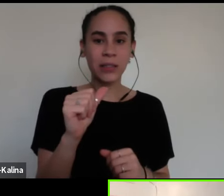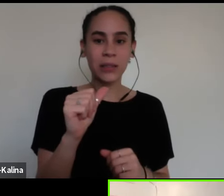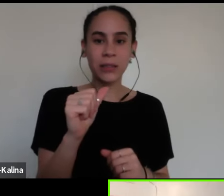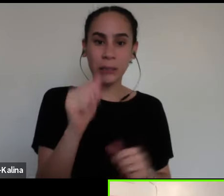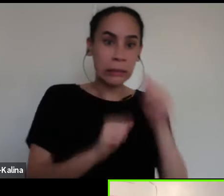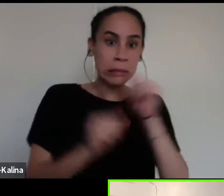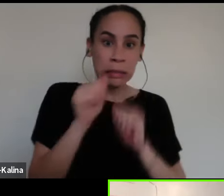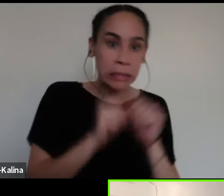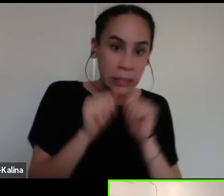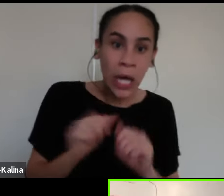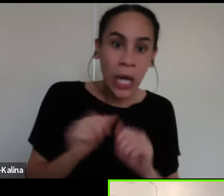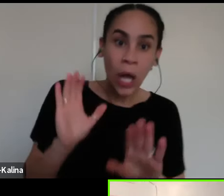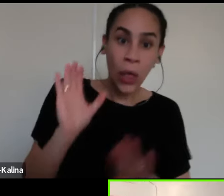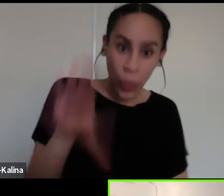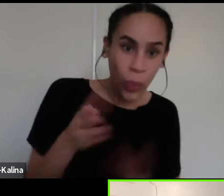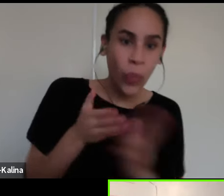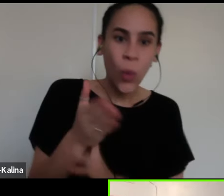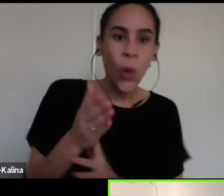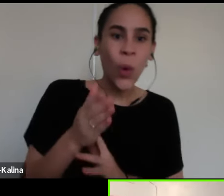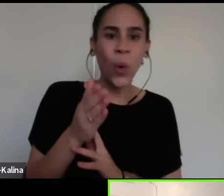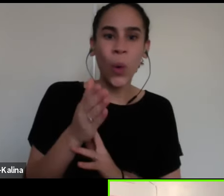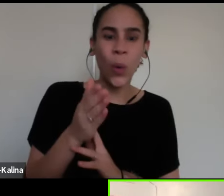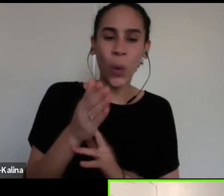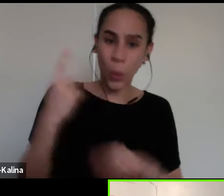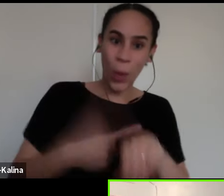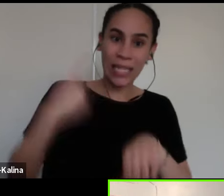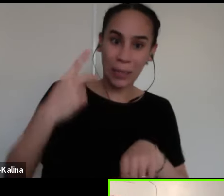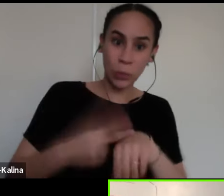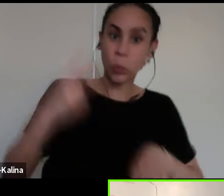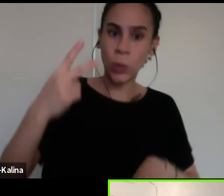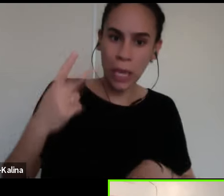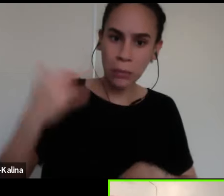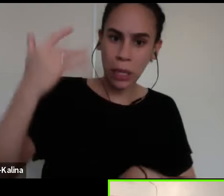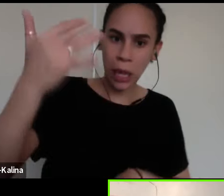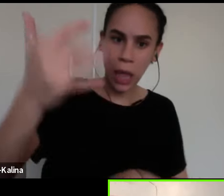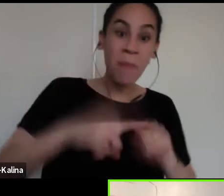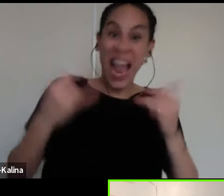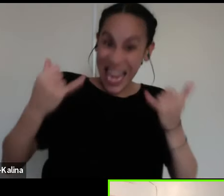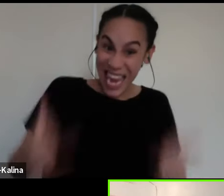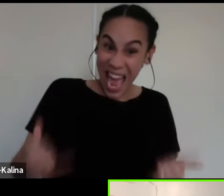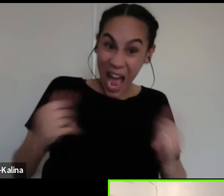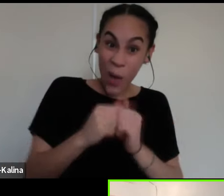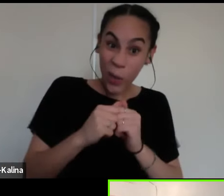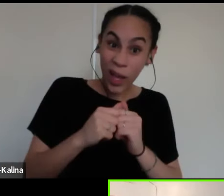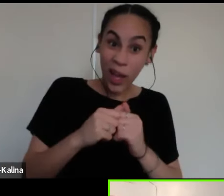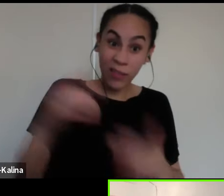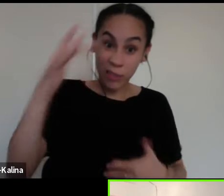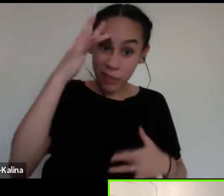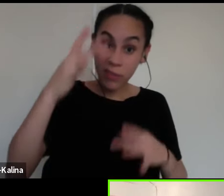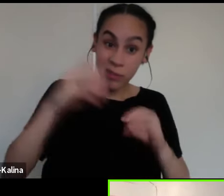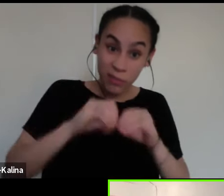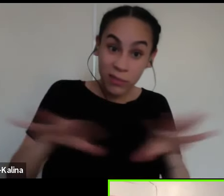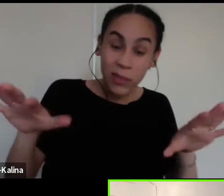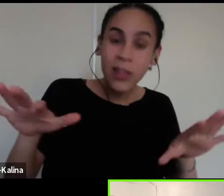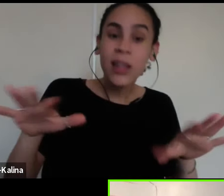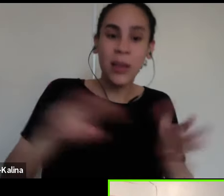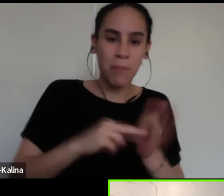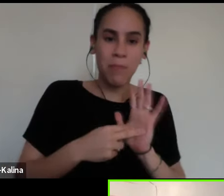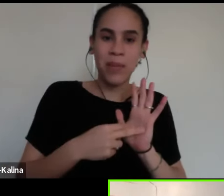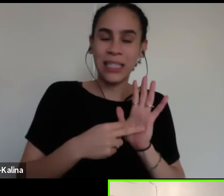what might damage your people for the long haul. And we need to figure that out. It's got to come from the top. You have to change the expectations of what